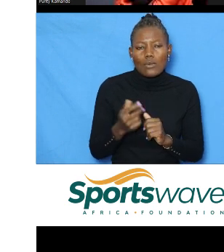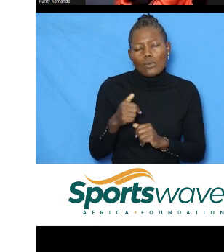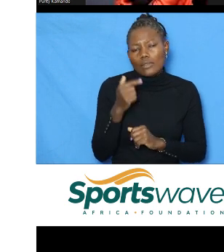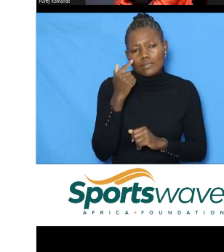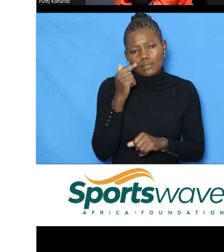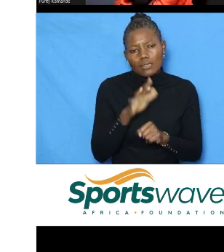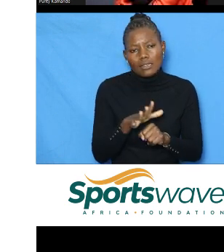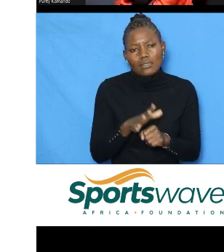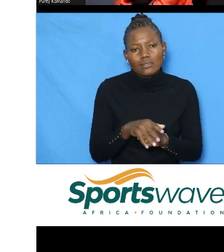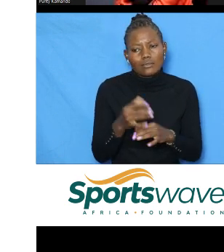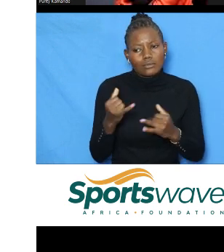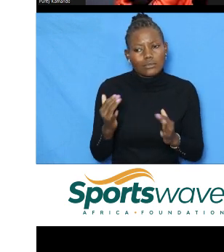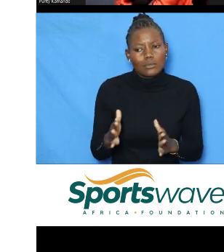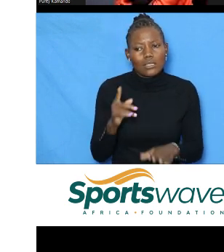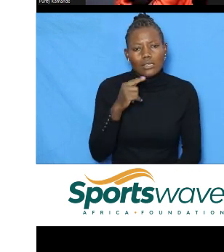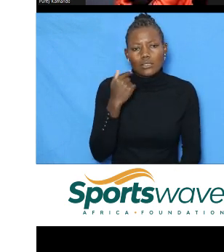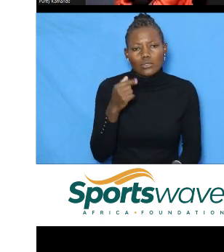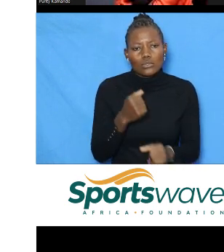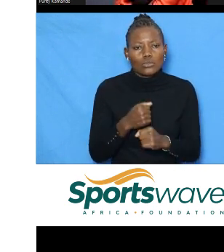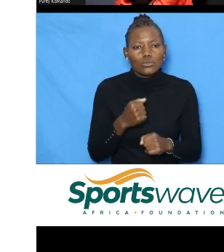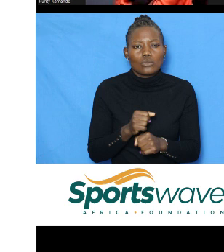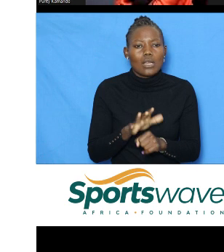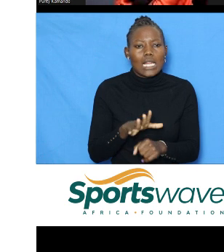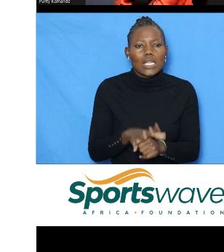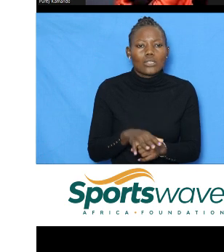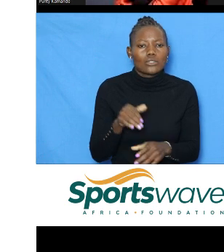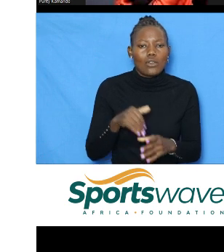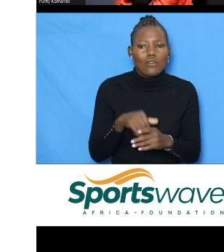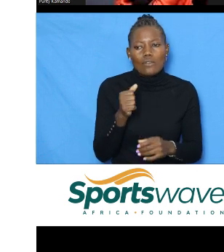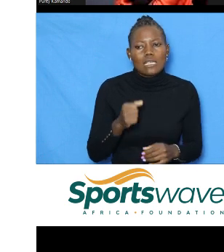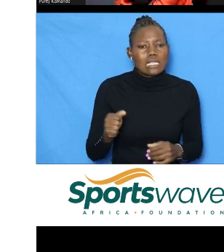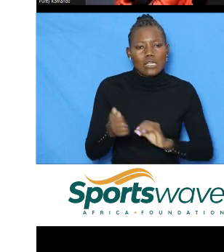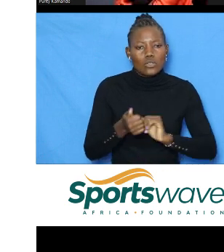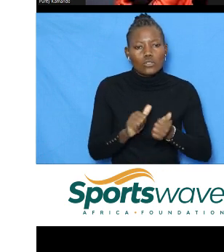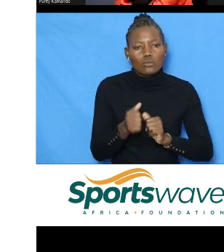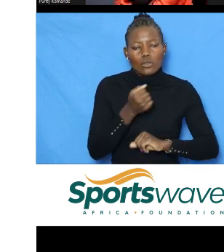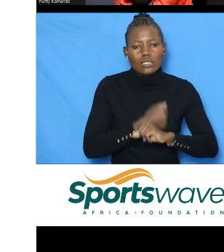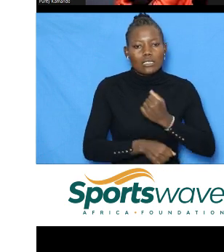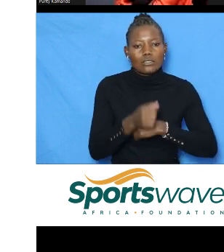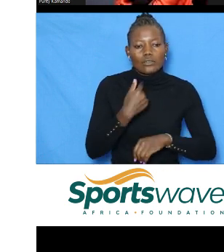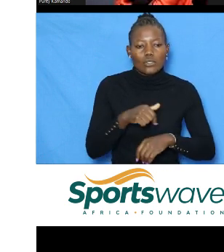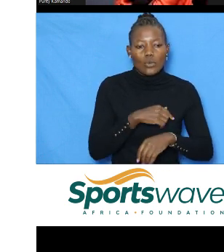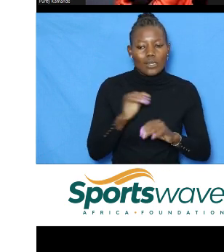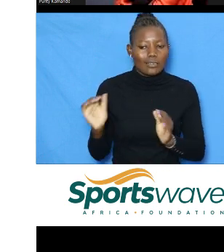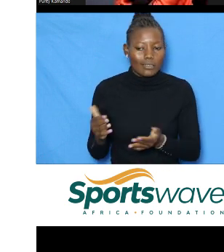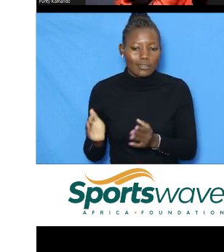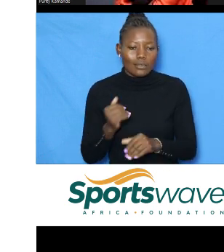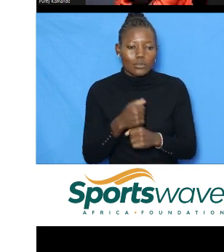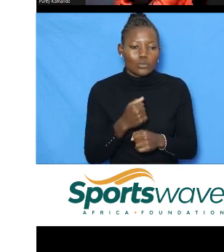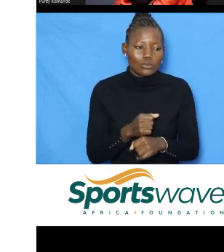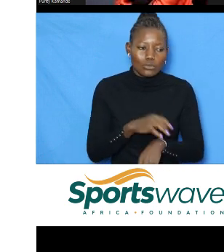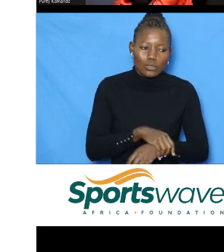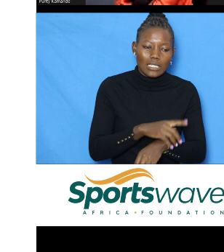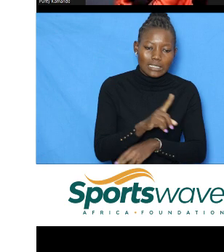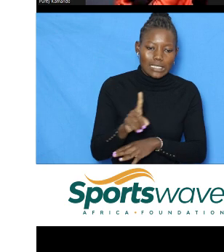issues, especially with athletes who do a lot of indoor sporting activity. So we encourage them to get at least